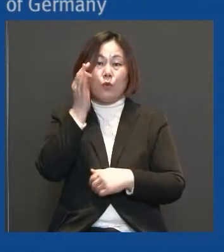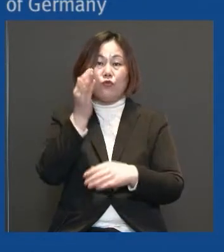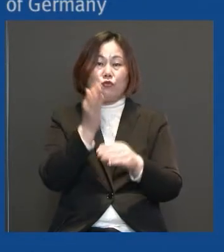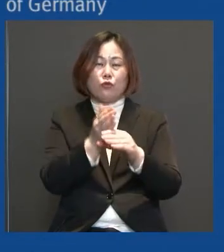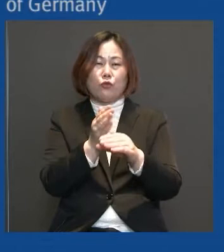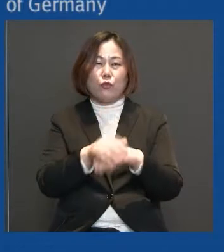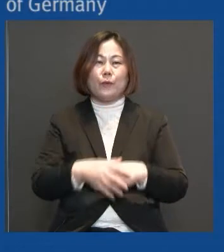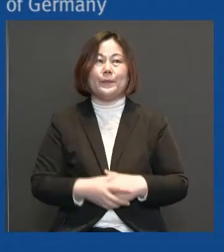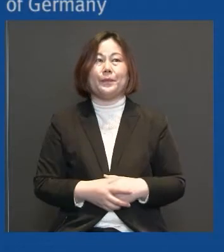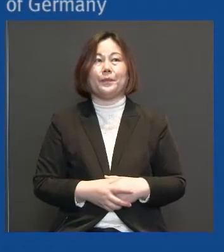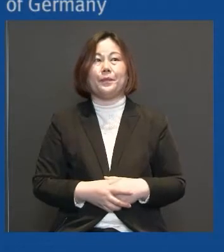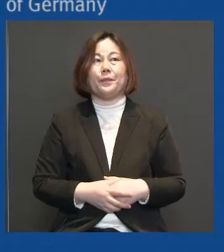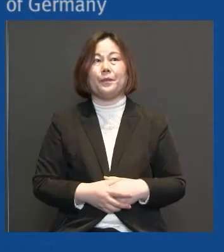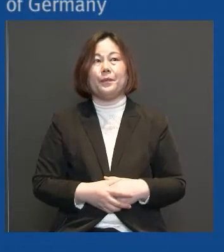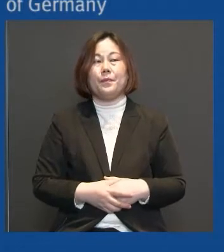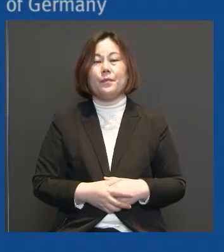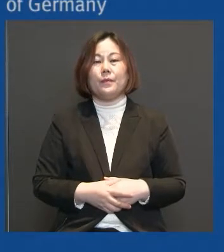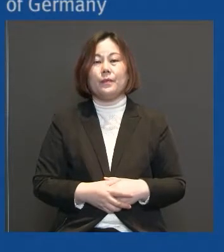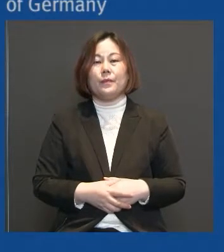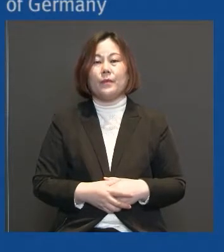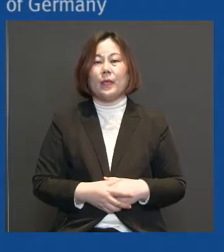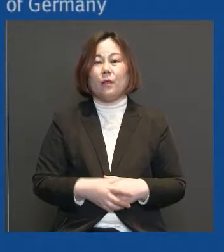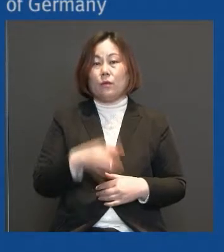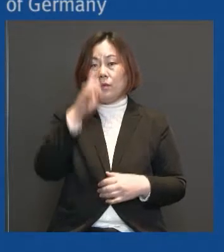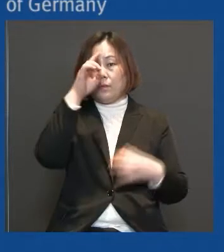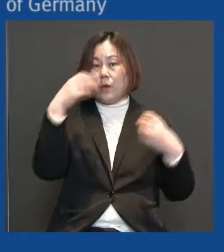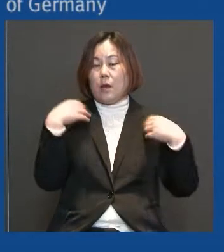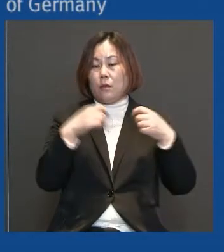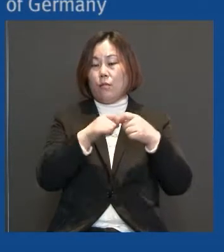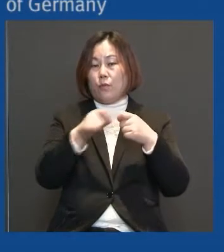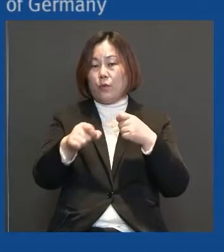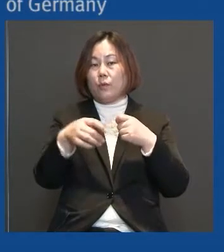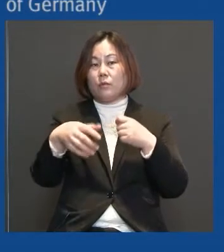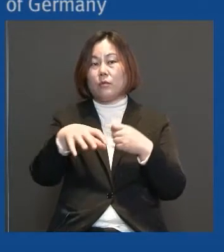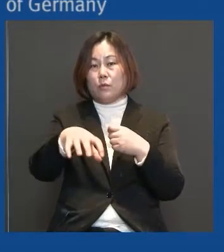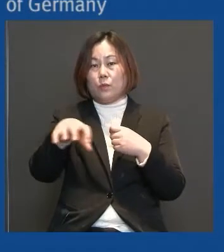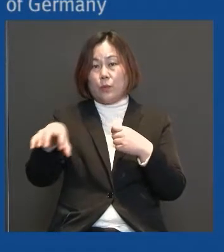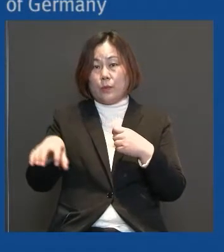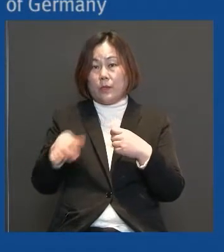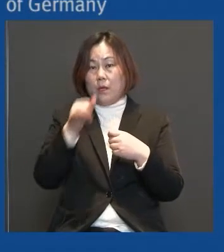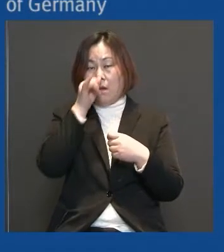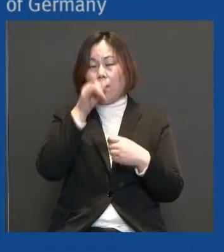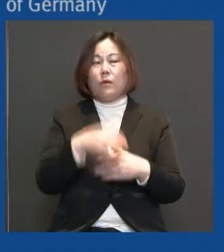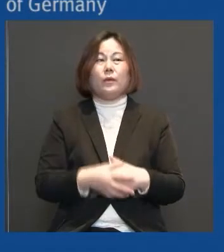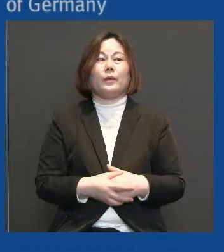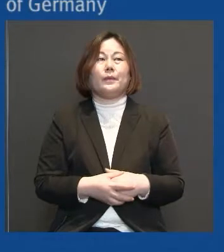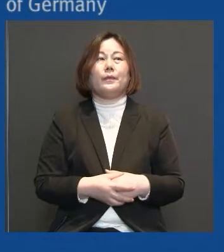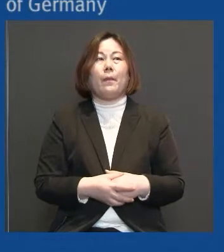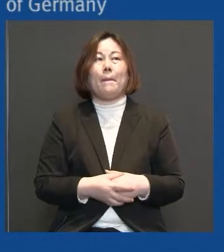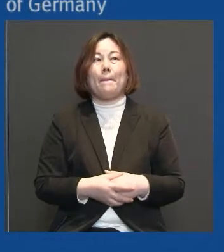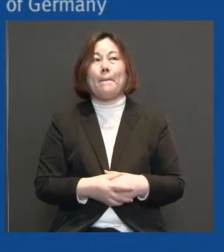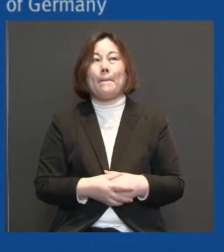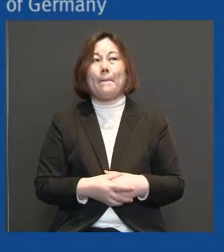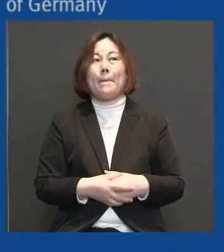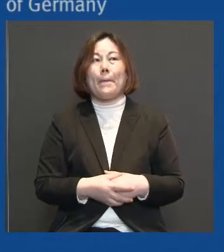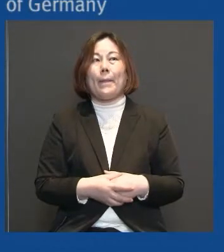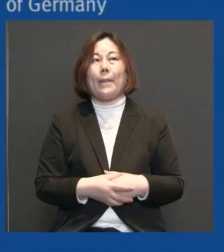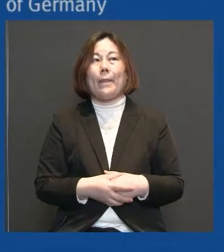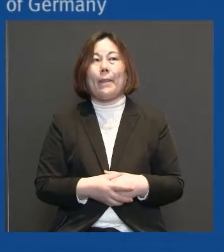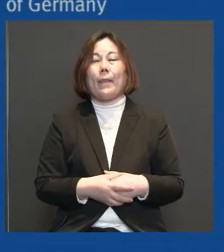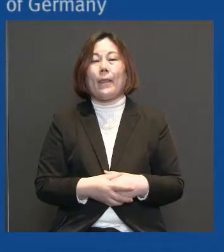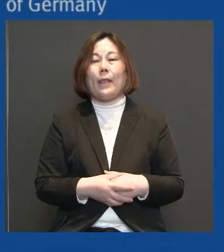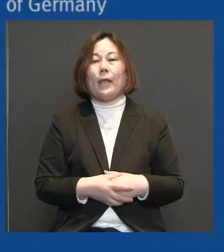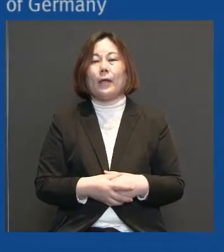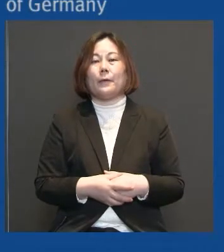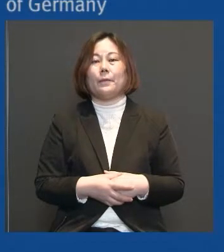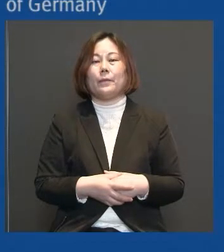And I didn't want to miss the national dementia strategy as well, because this is getting a bigger and bigger challenge faced by society today.